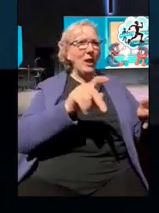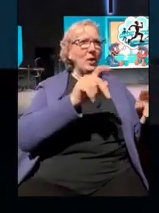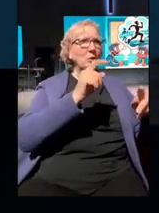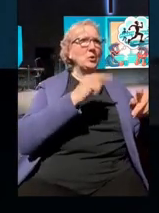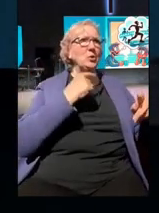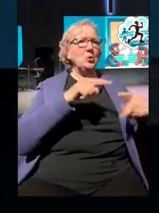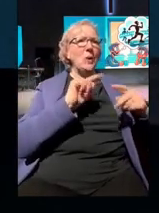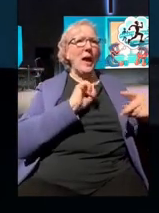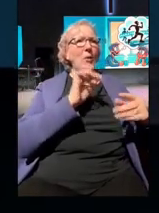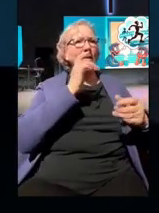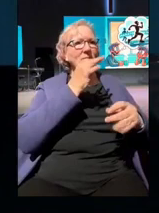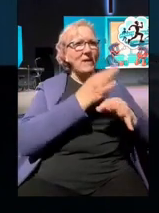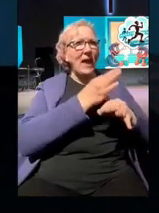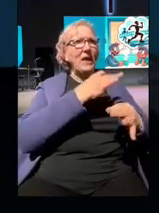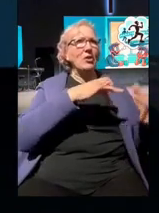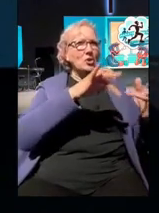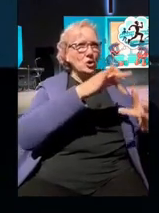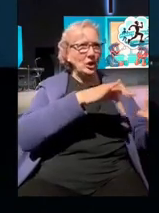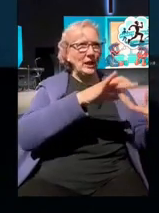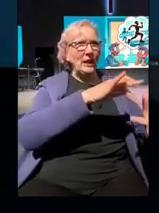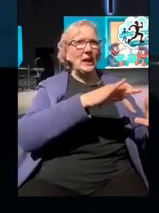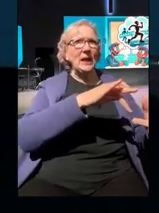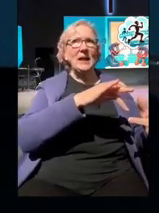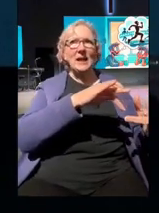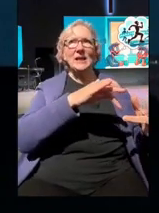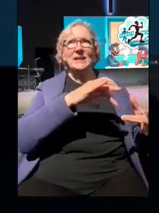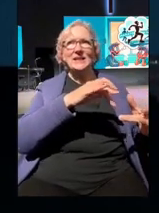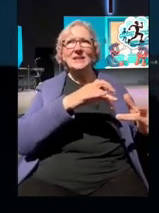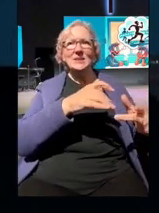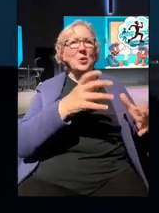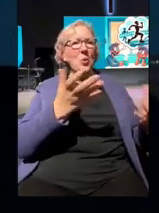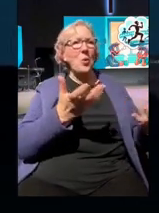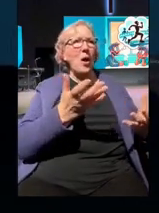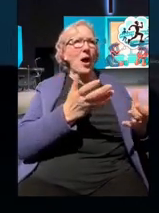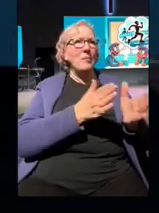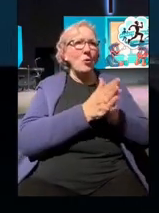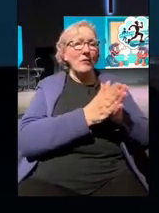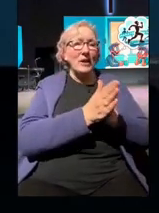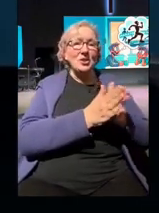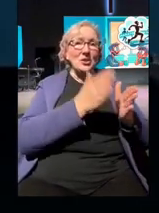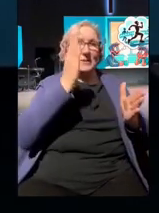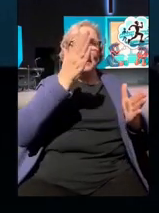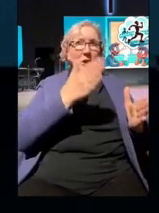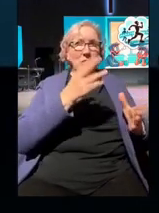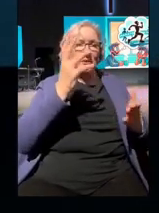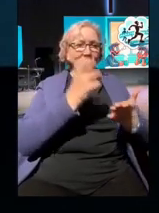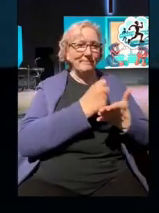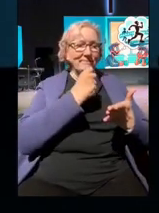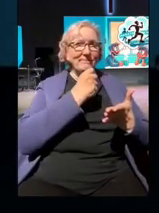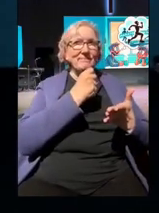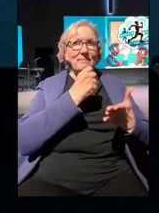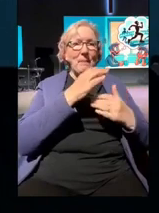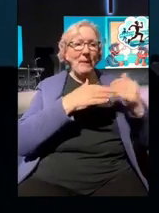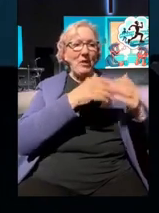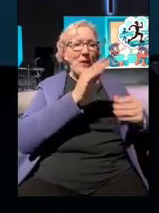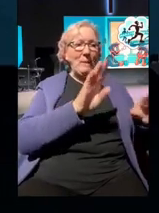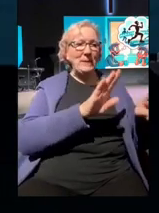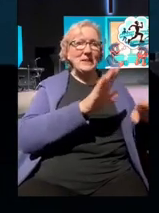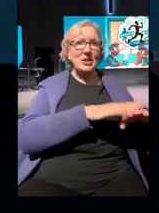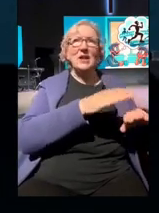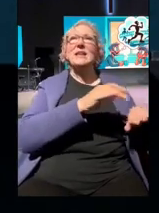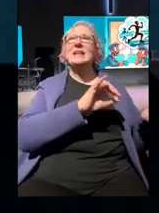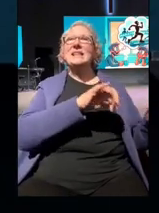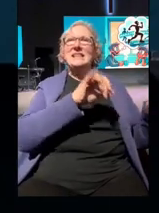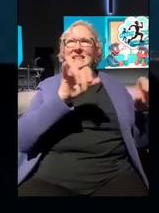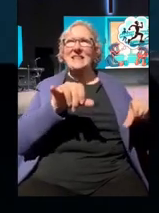because it's also, well, I said it's what maybe a lot of motivational speakers will, you know, kind of build their business around. It's something